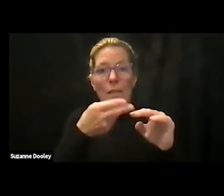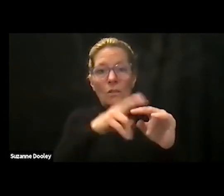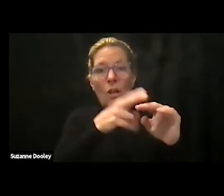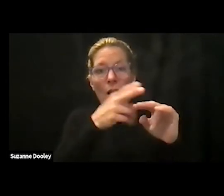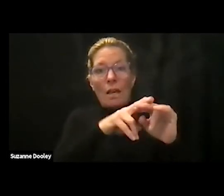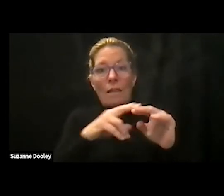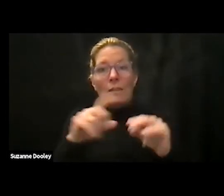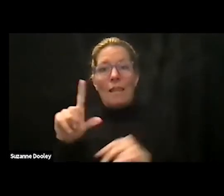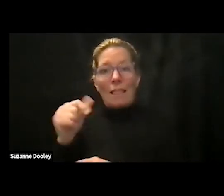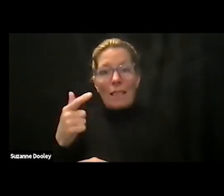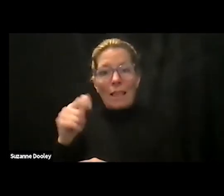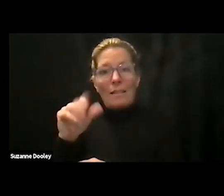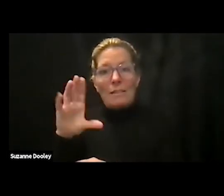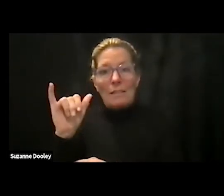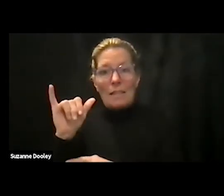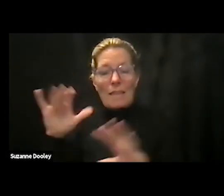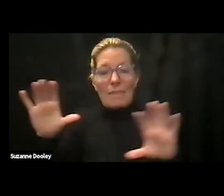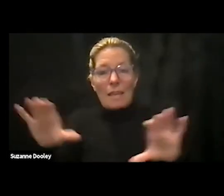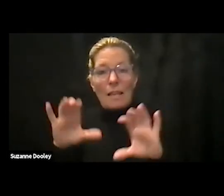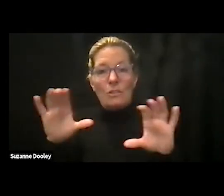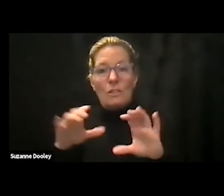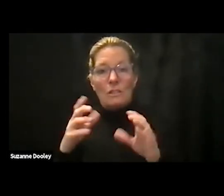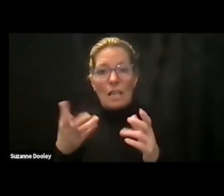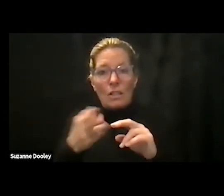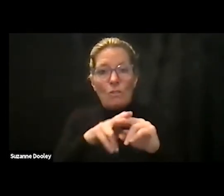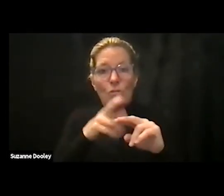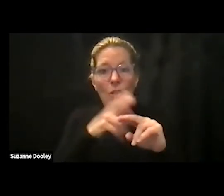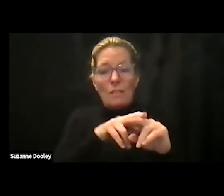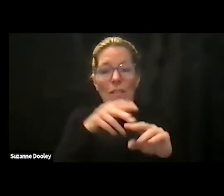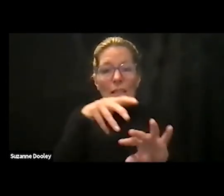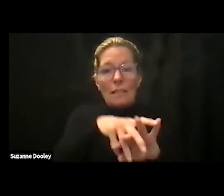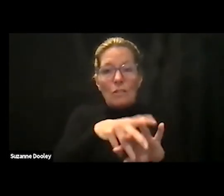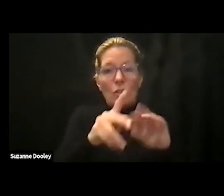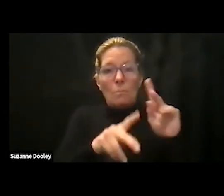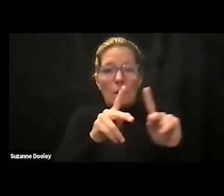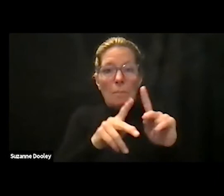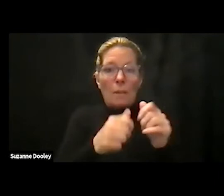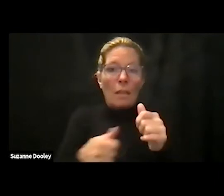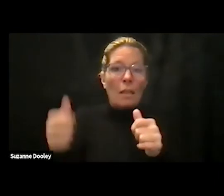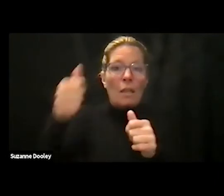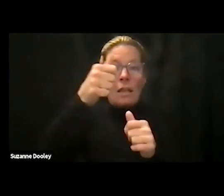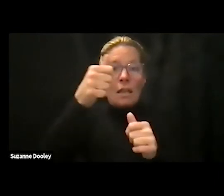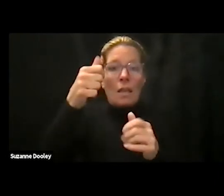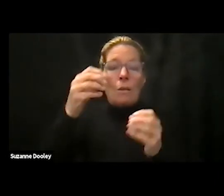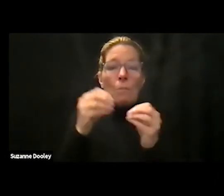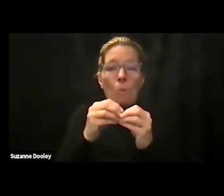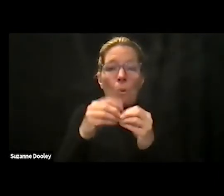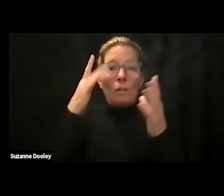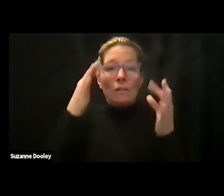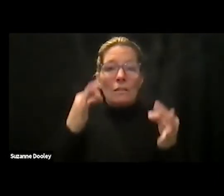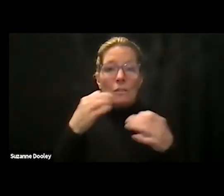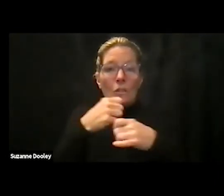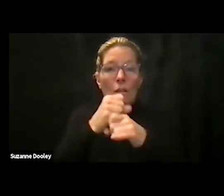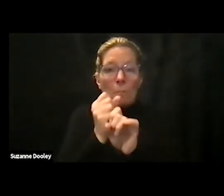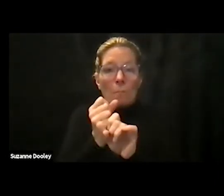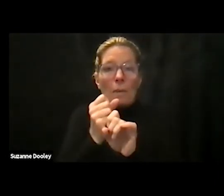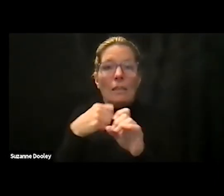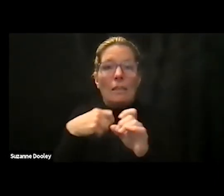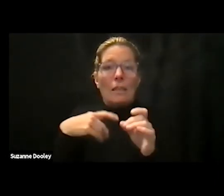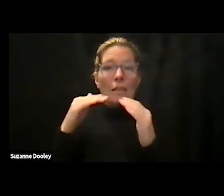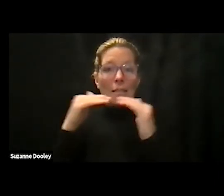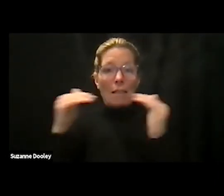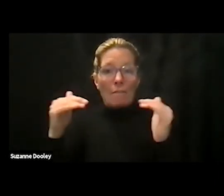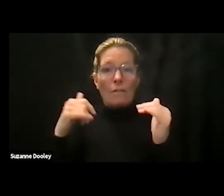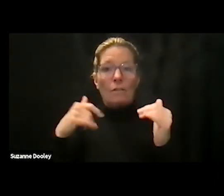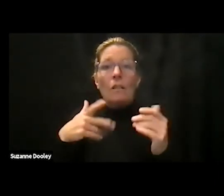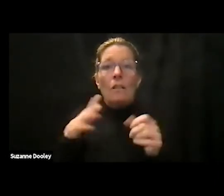those actions and increasing Indigenous peoples in more decision-making spaces and bodies, right? At the local